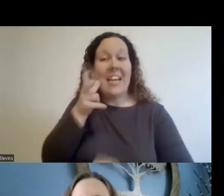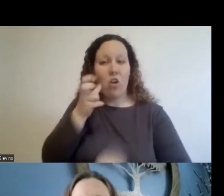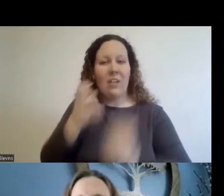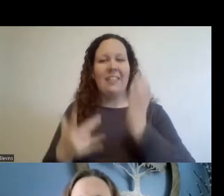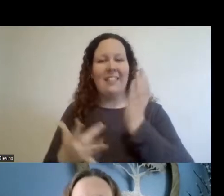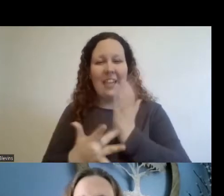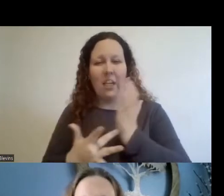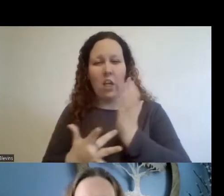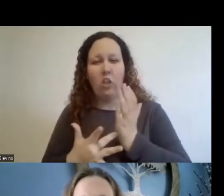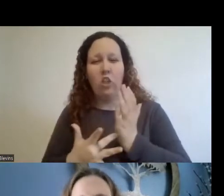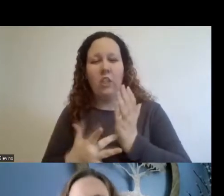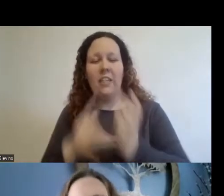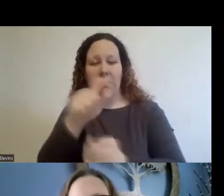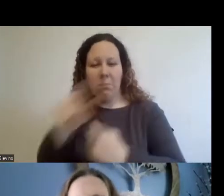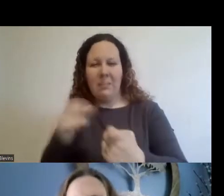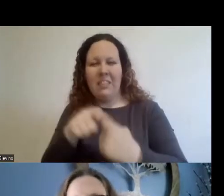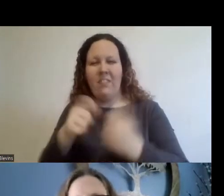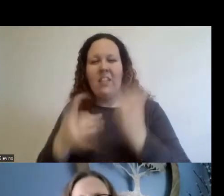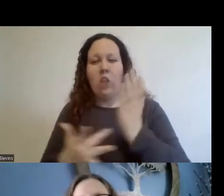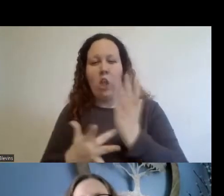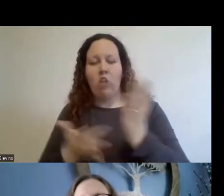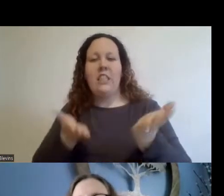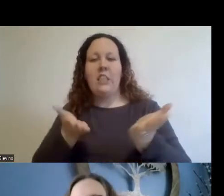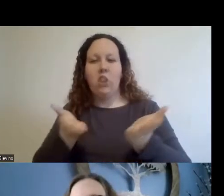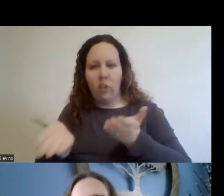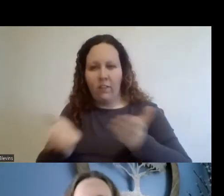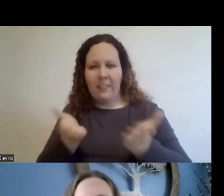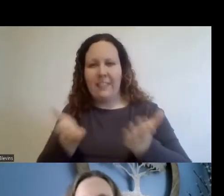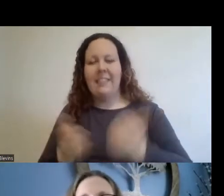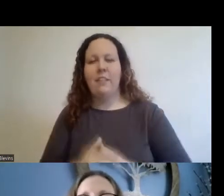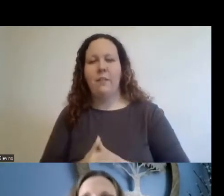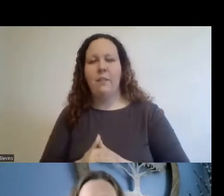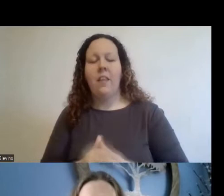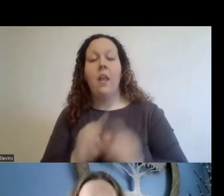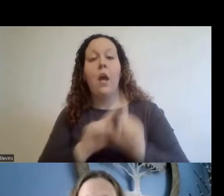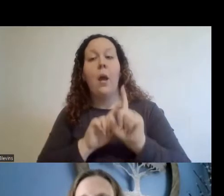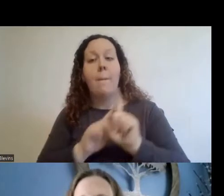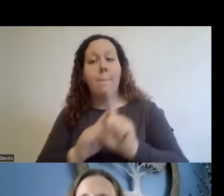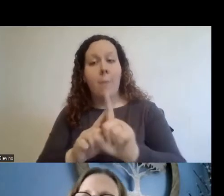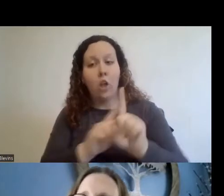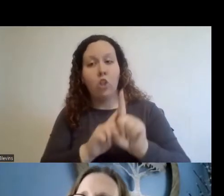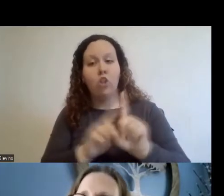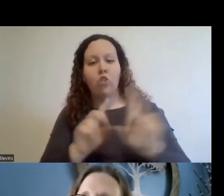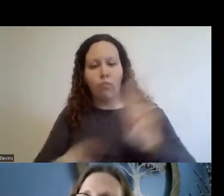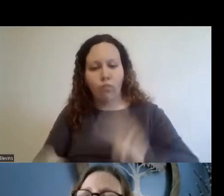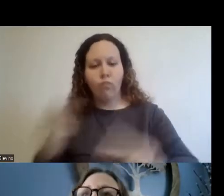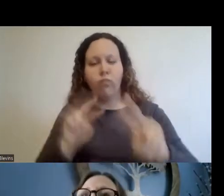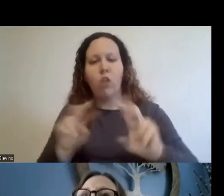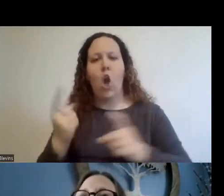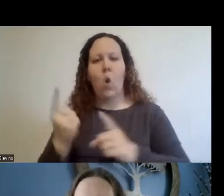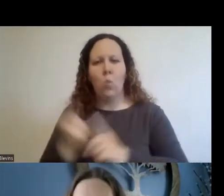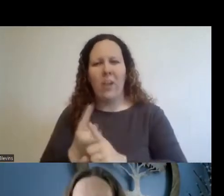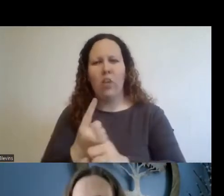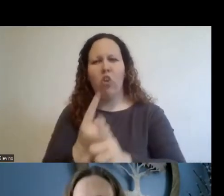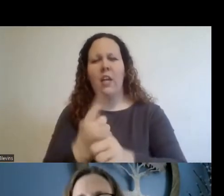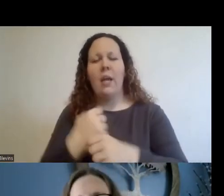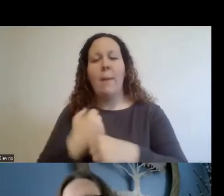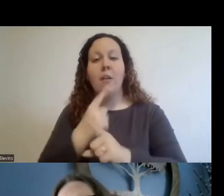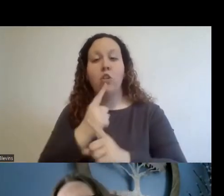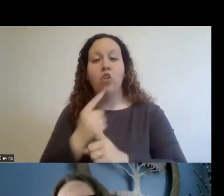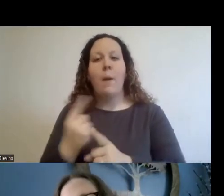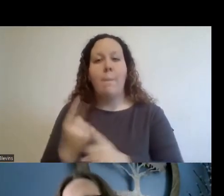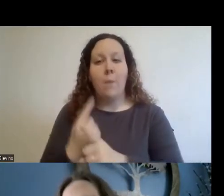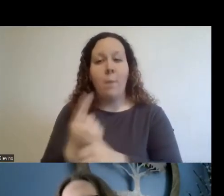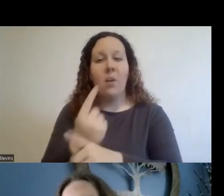and assistive technology services. And then it's monitored regularly to ensure it's properly functioning,